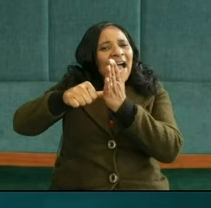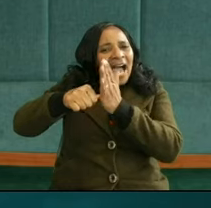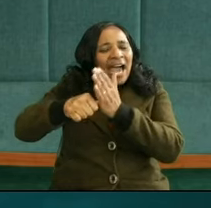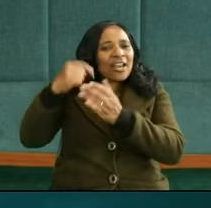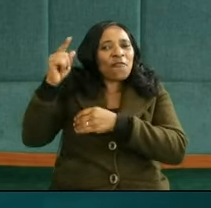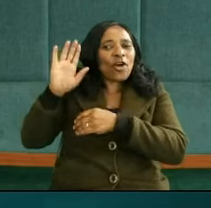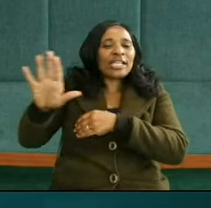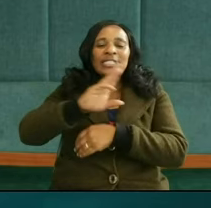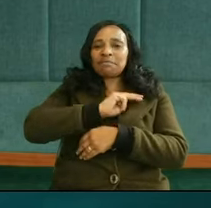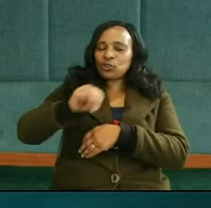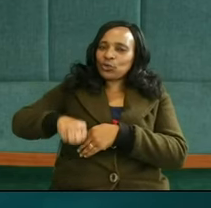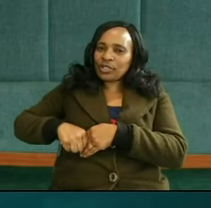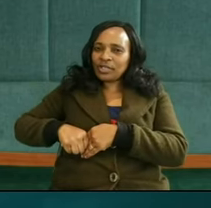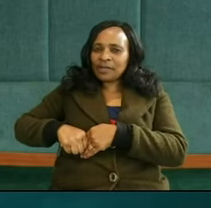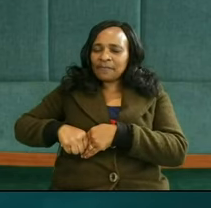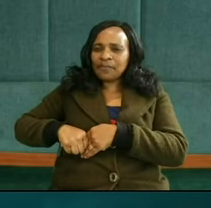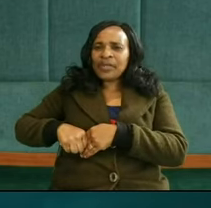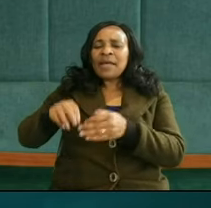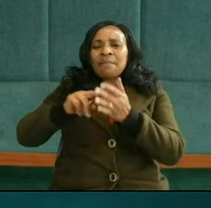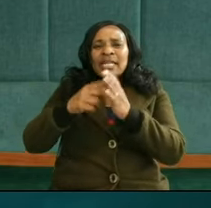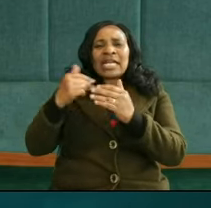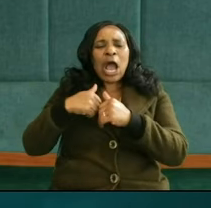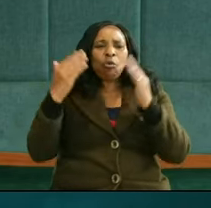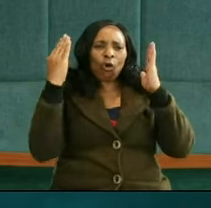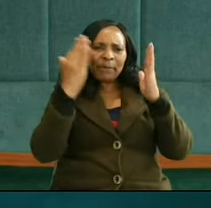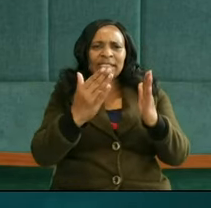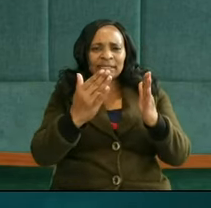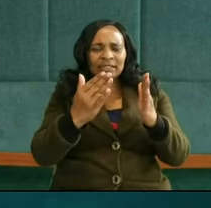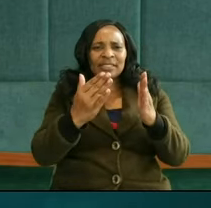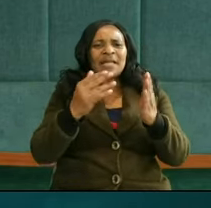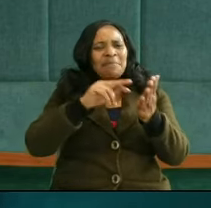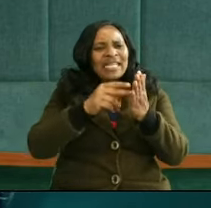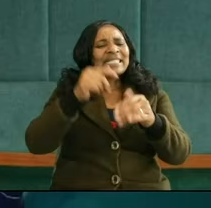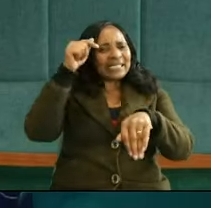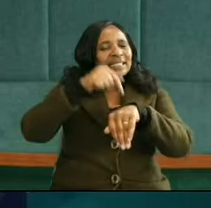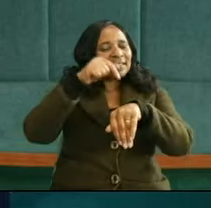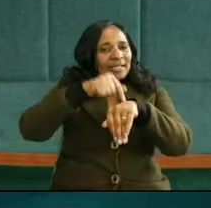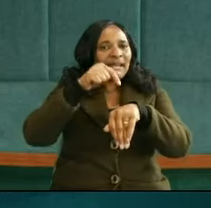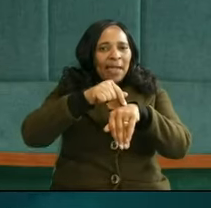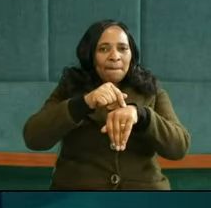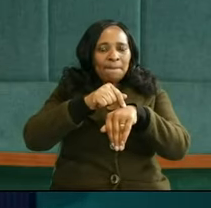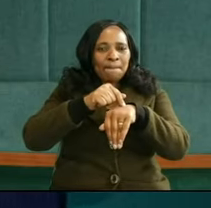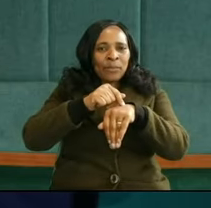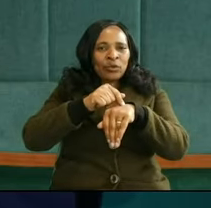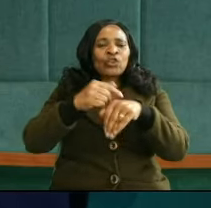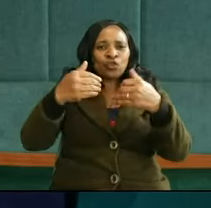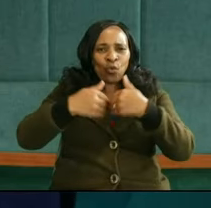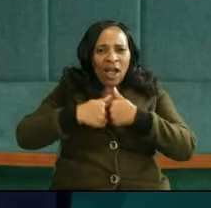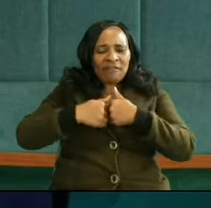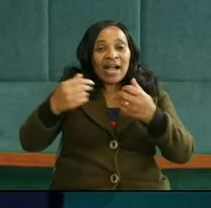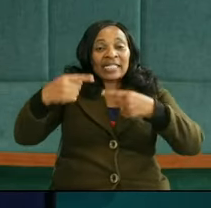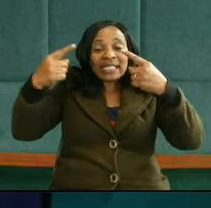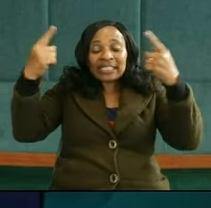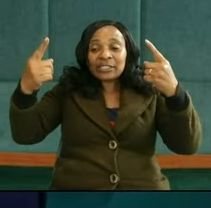he says, this mission is well completed now in Samaria. It is time to move. A success of mission in